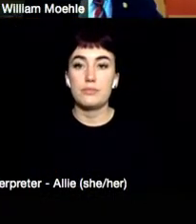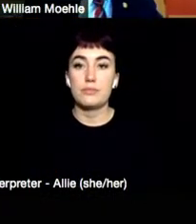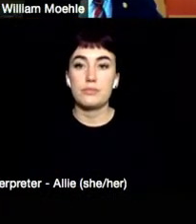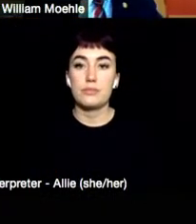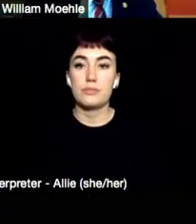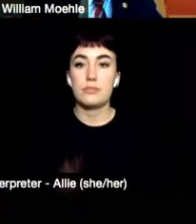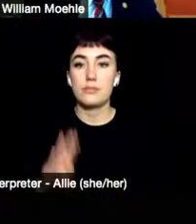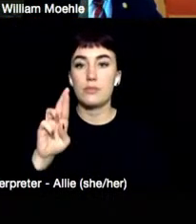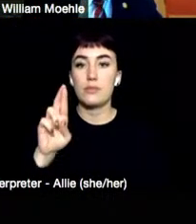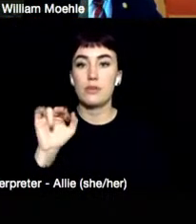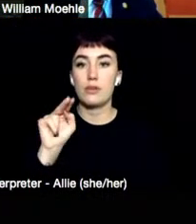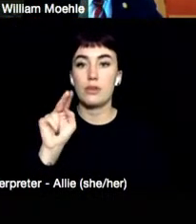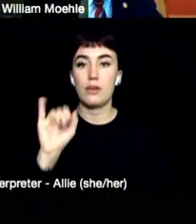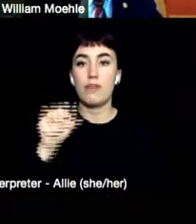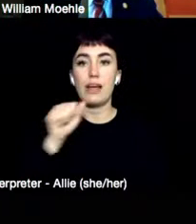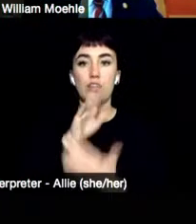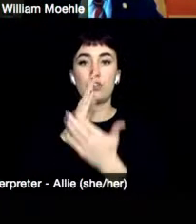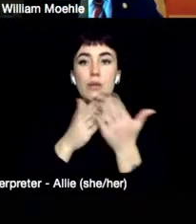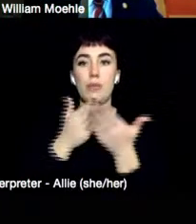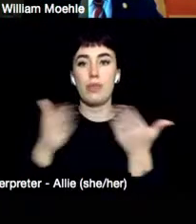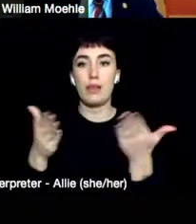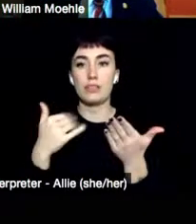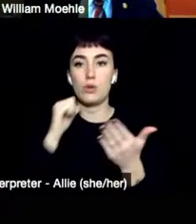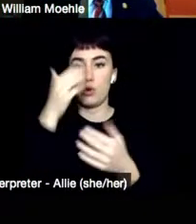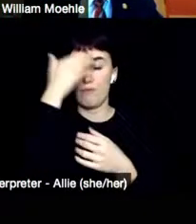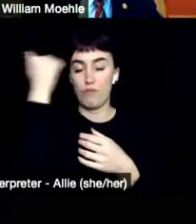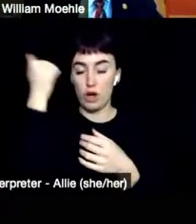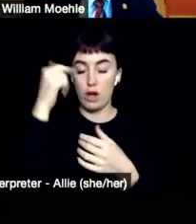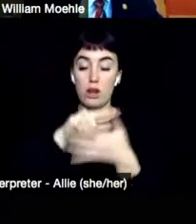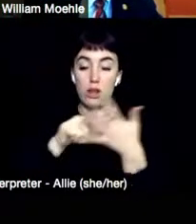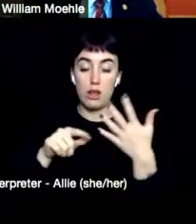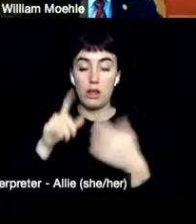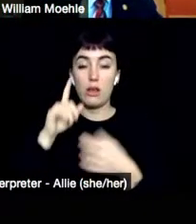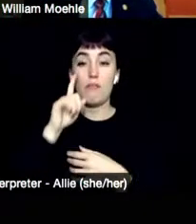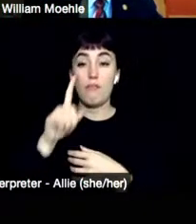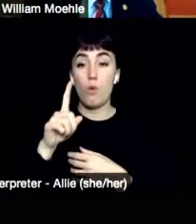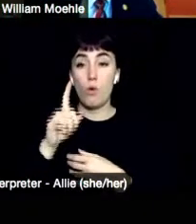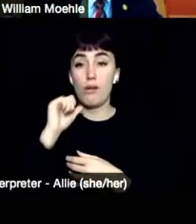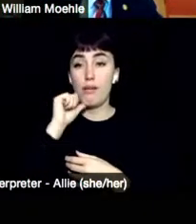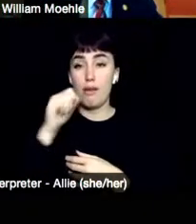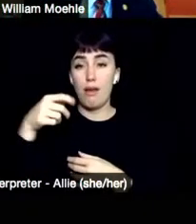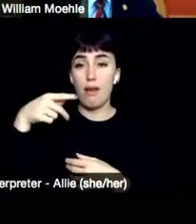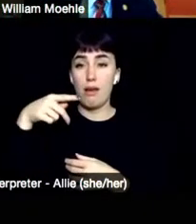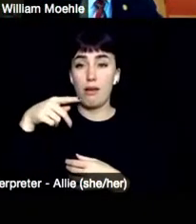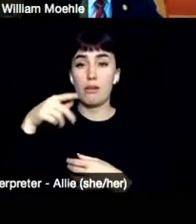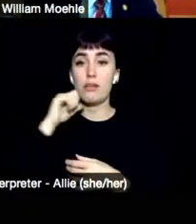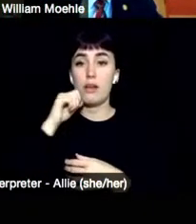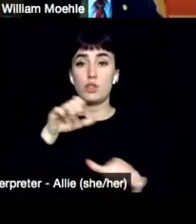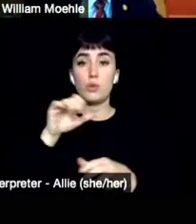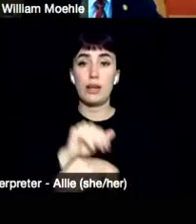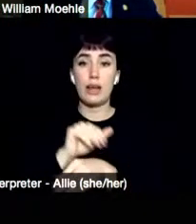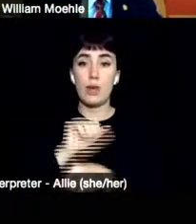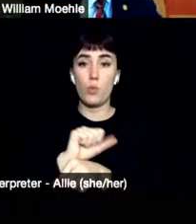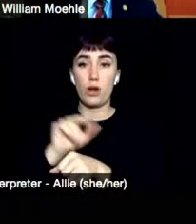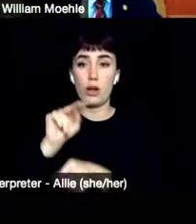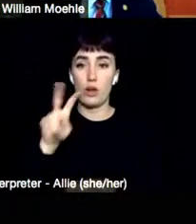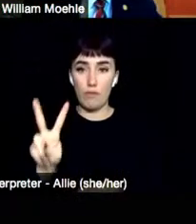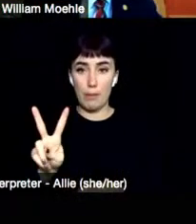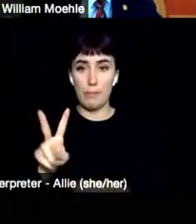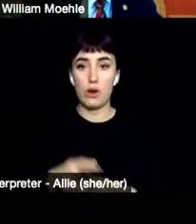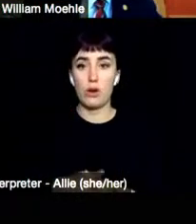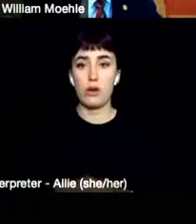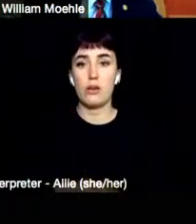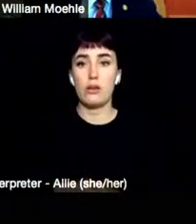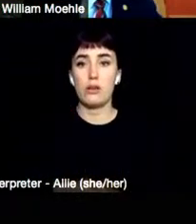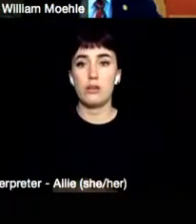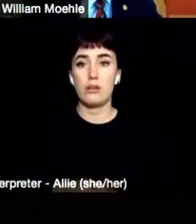So if I could just address some of the things so I don't forget them. As far as not paving or not doing night work in November,